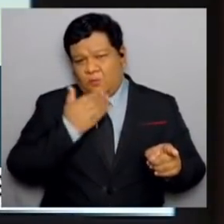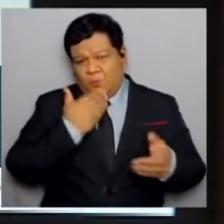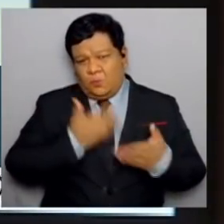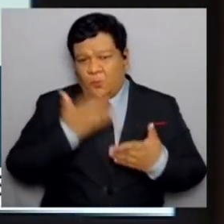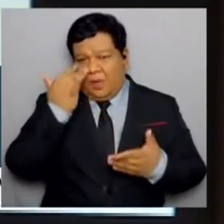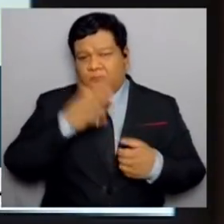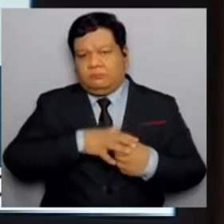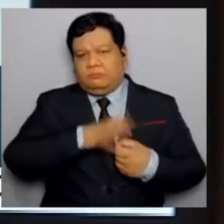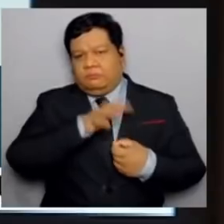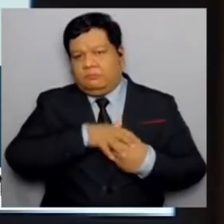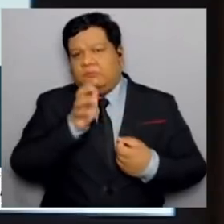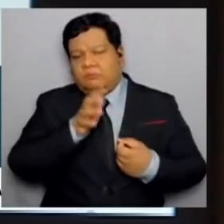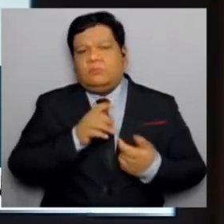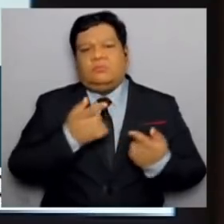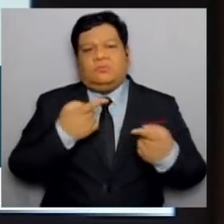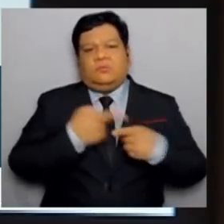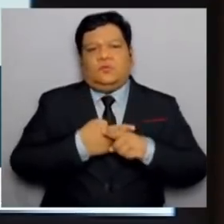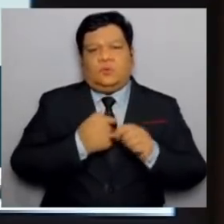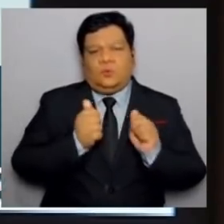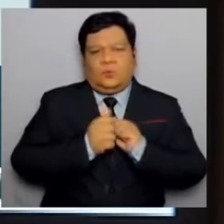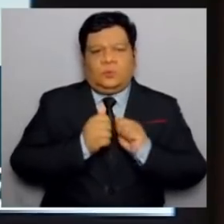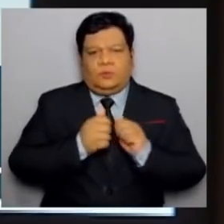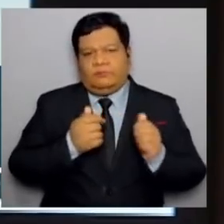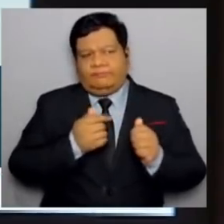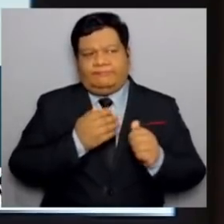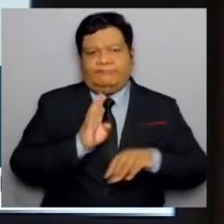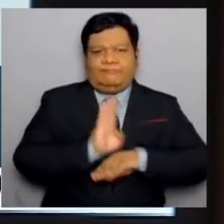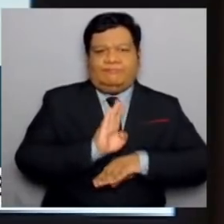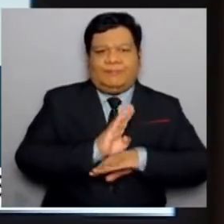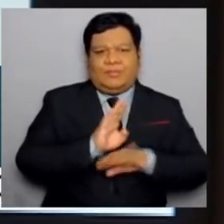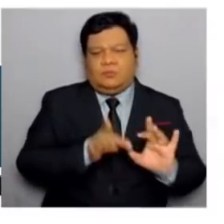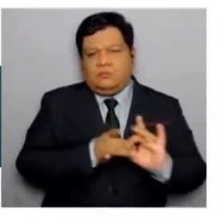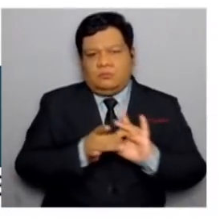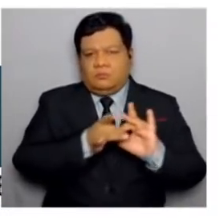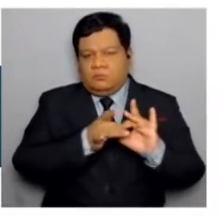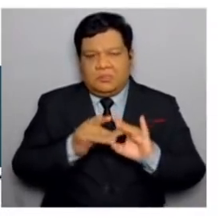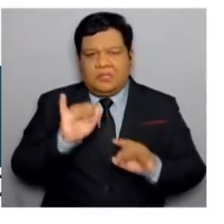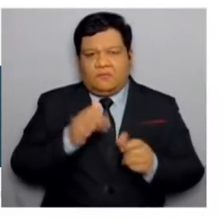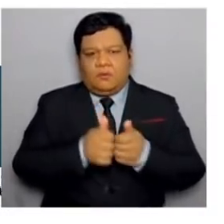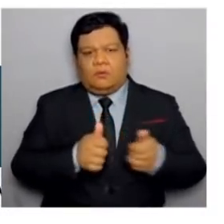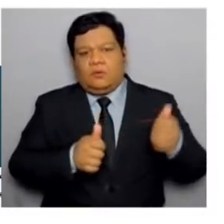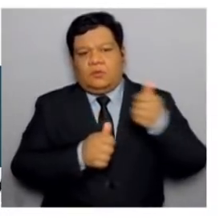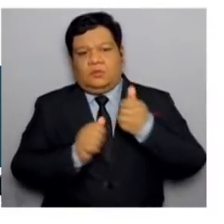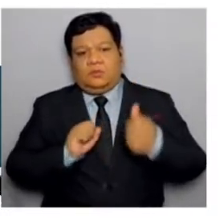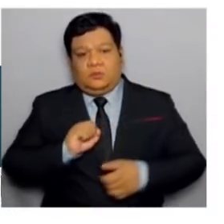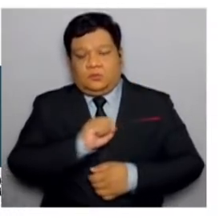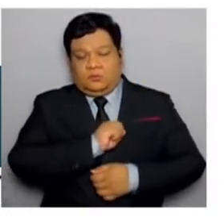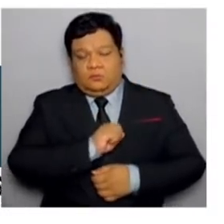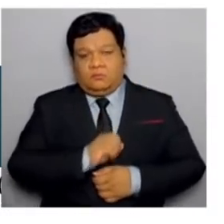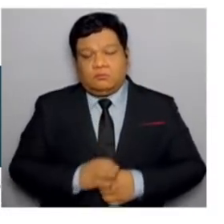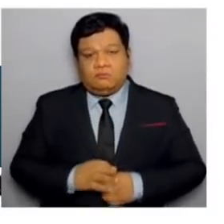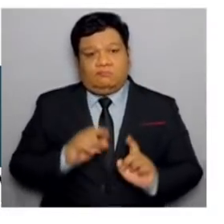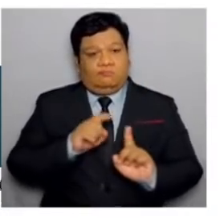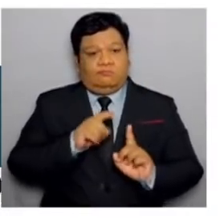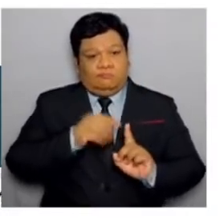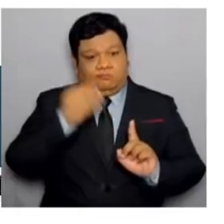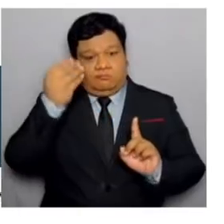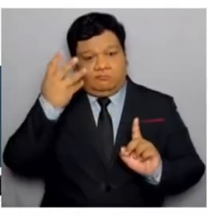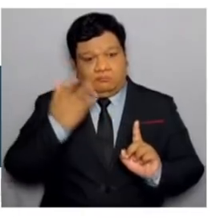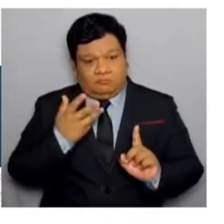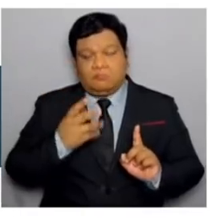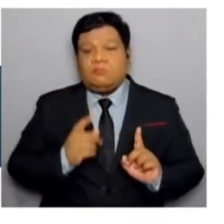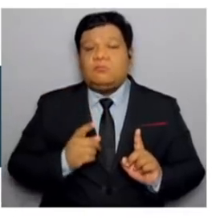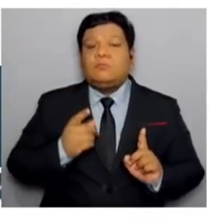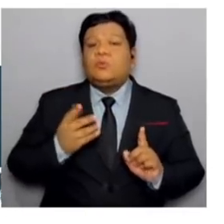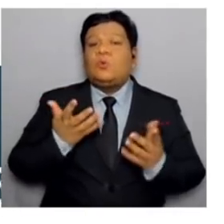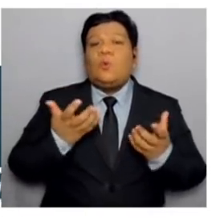her conflict of interest as a business magnet should she lead the chamber. One of the sources adds what they would not want to see at the